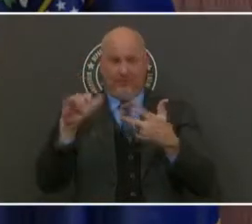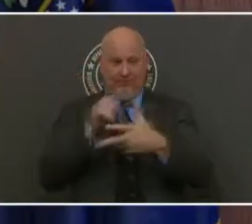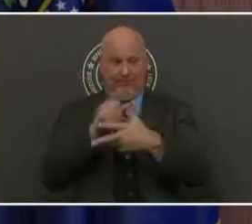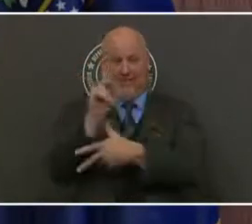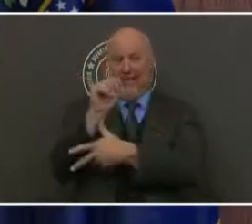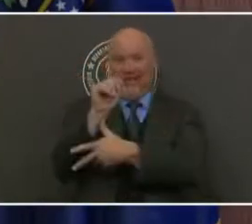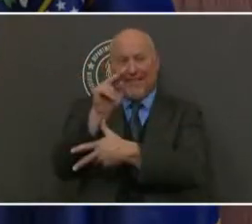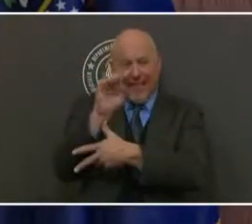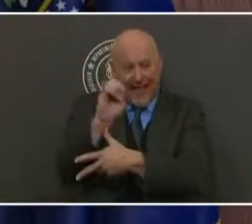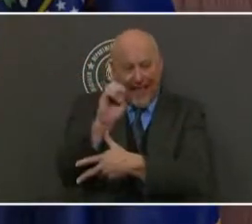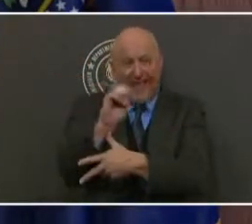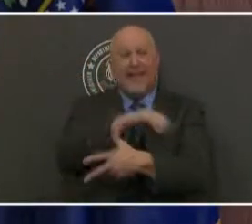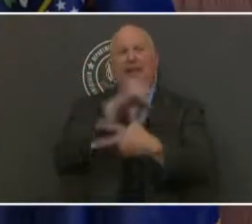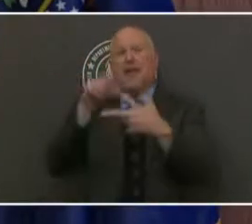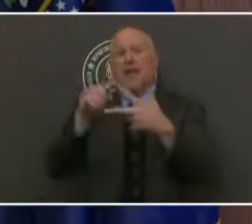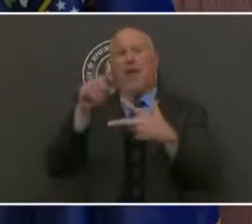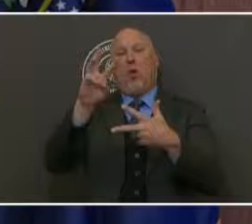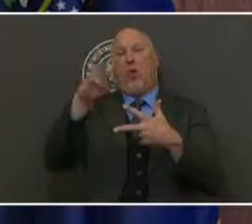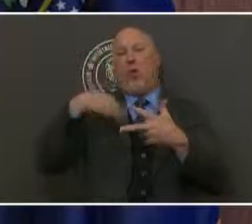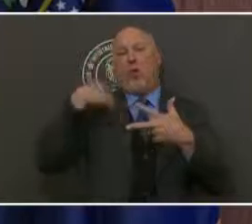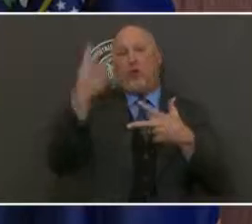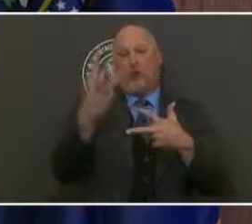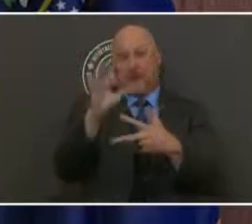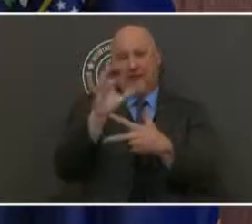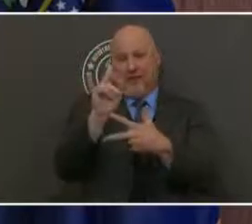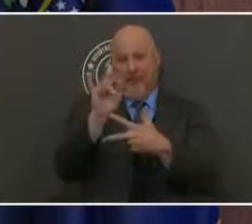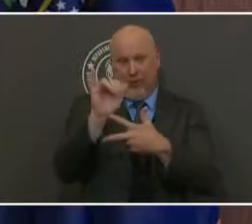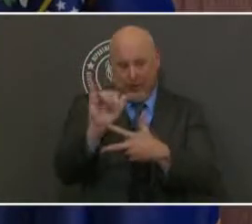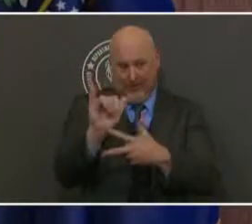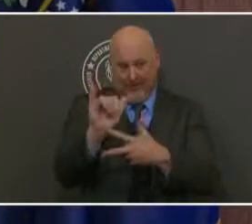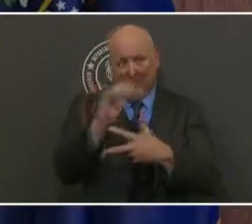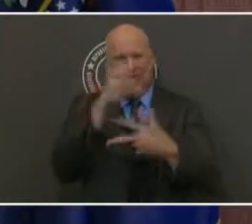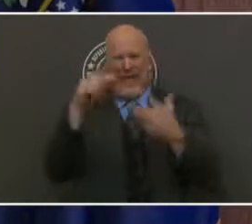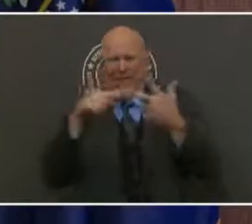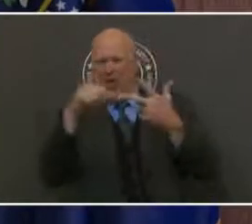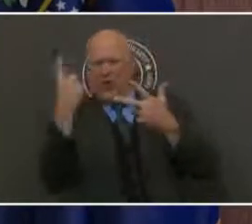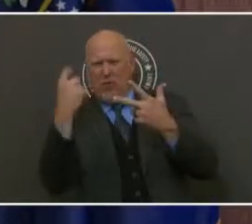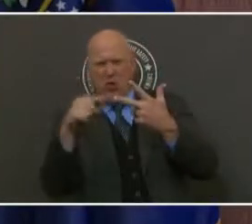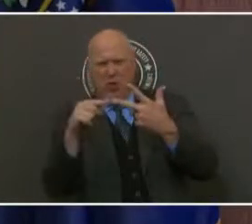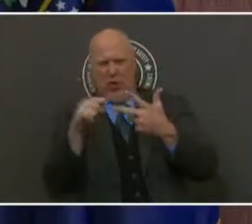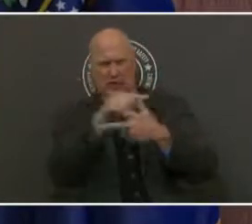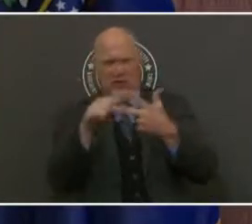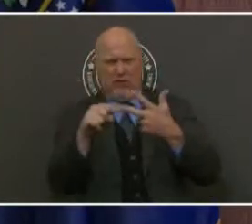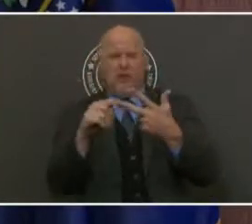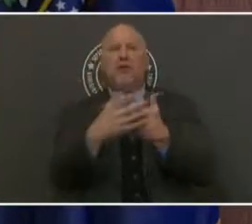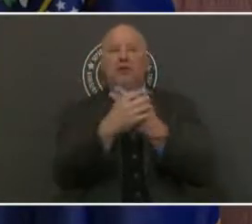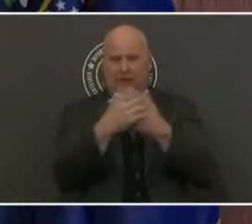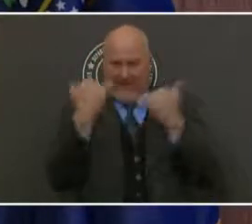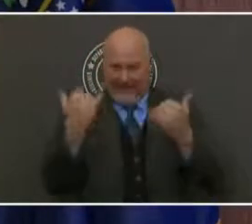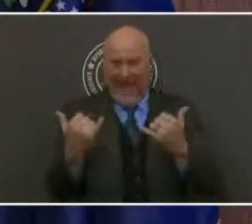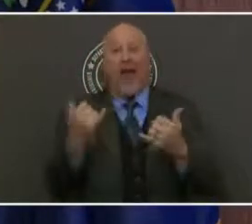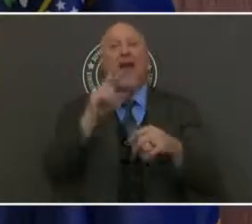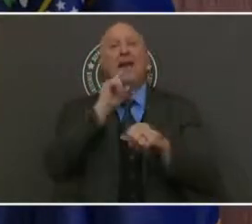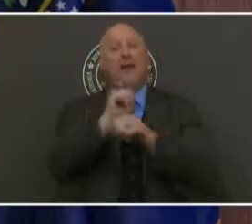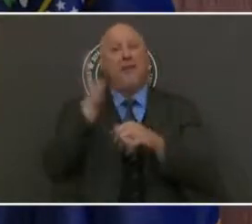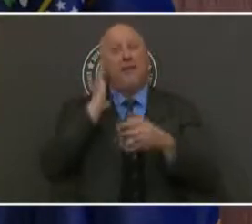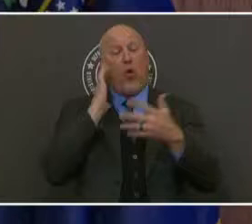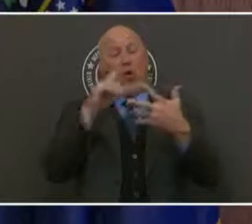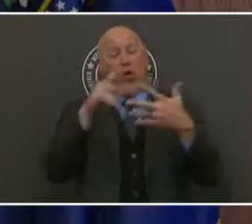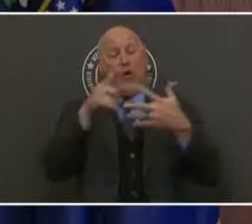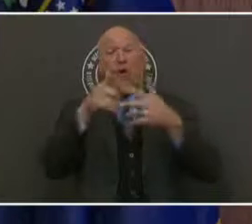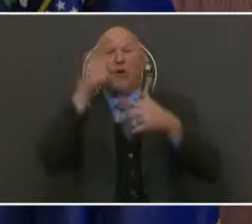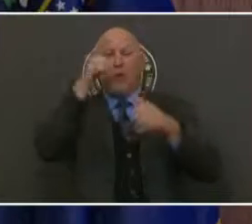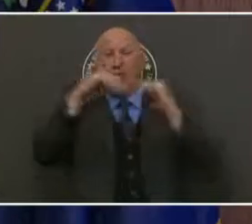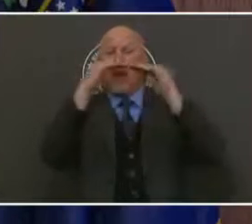counties continue to be in moderate or low, which means that there are very few, if any, restrictions. We continue to